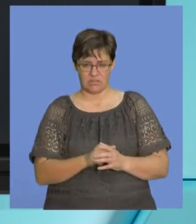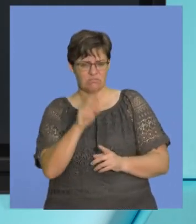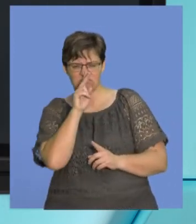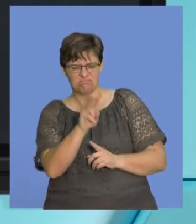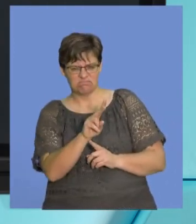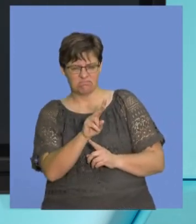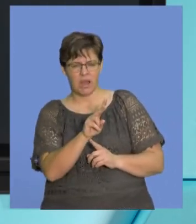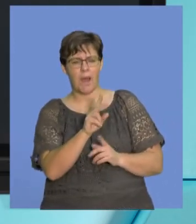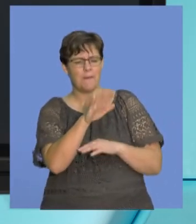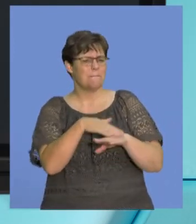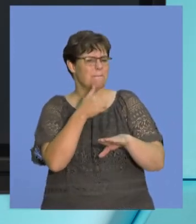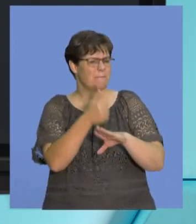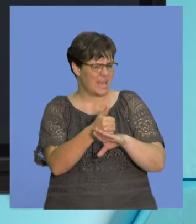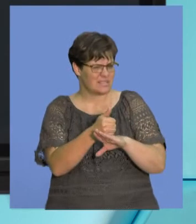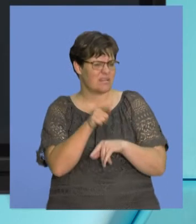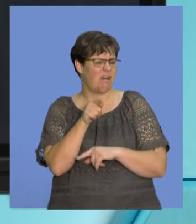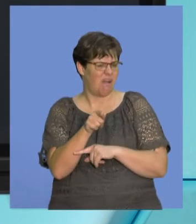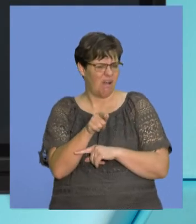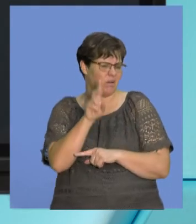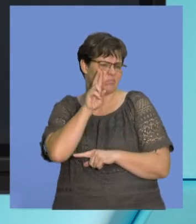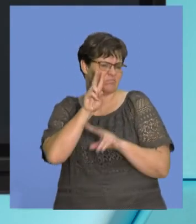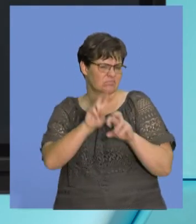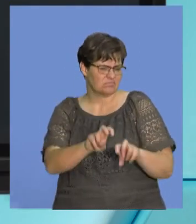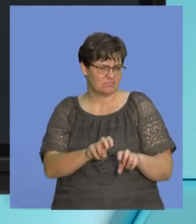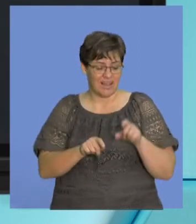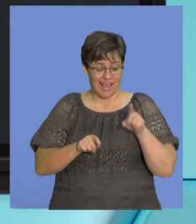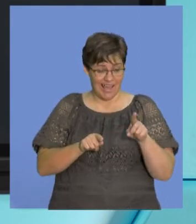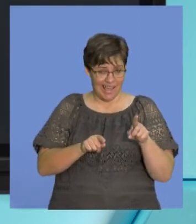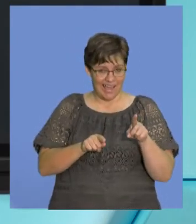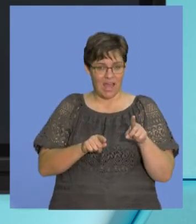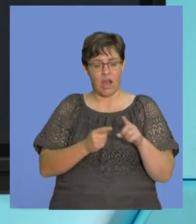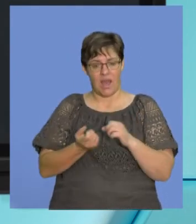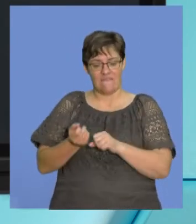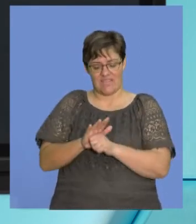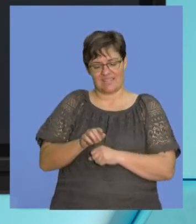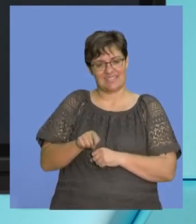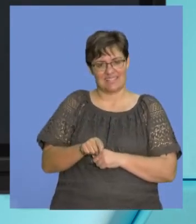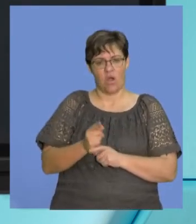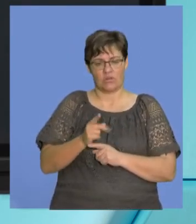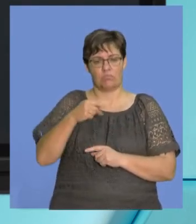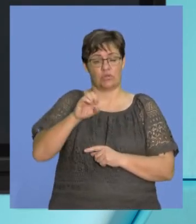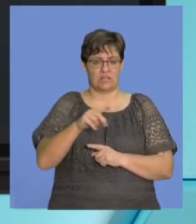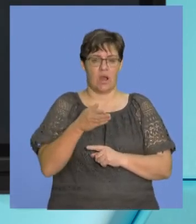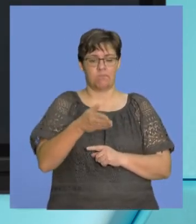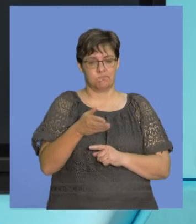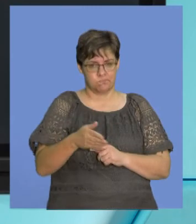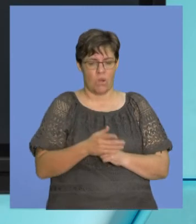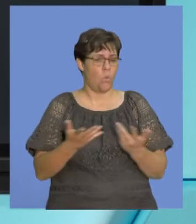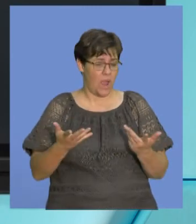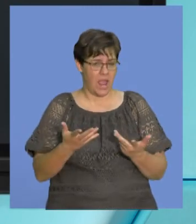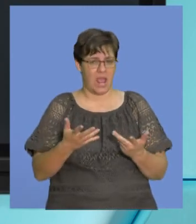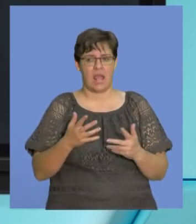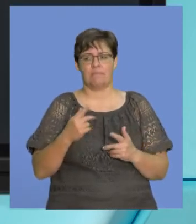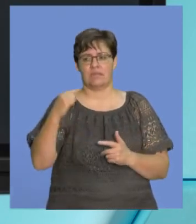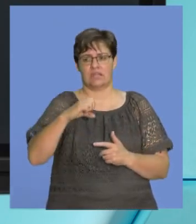So this investigation was based on an investigation to look at the effect of the enzyme bromelain on the proteins present